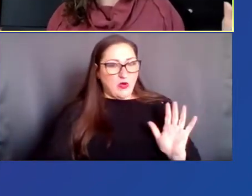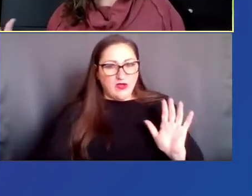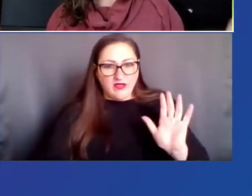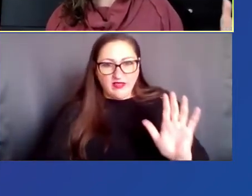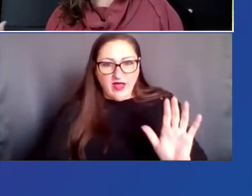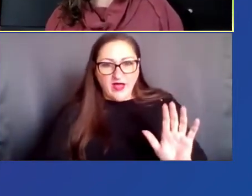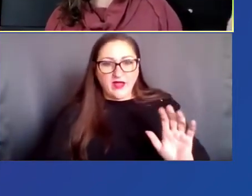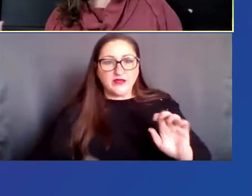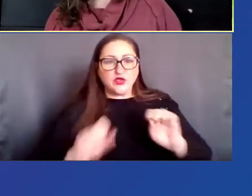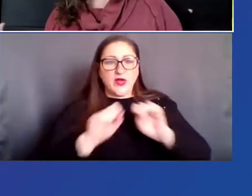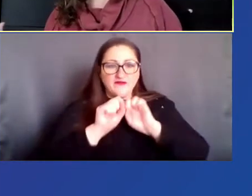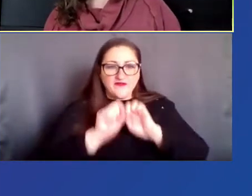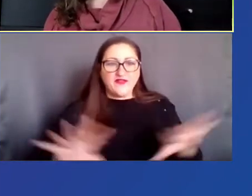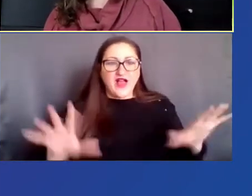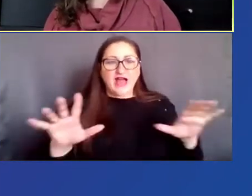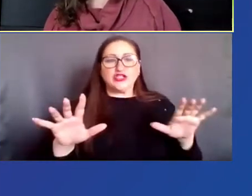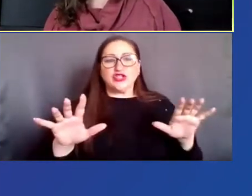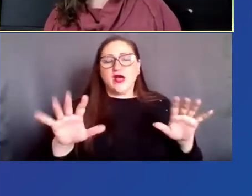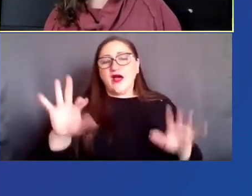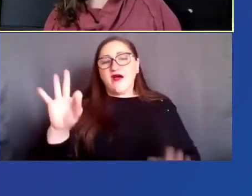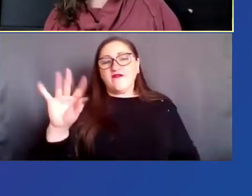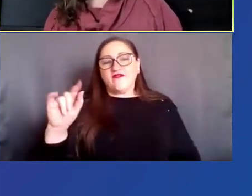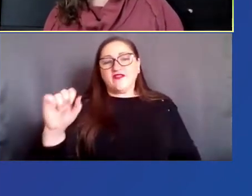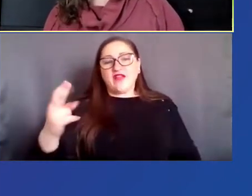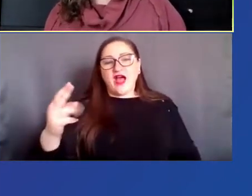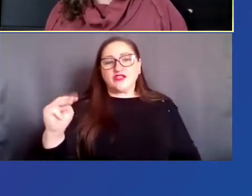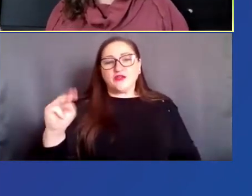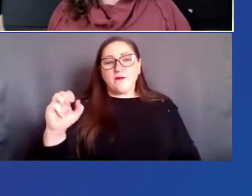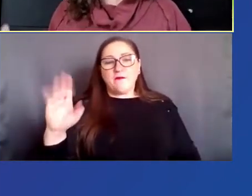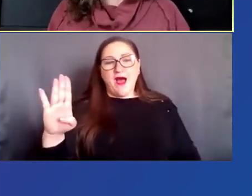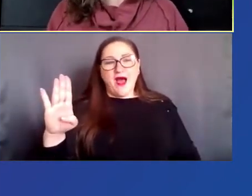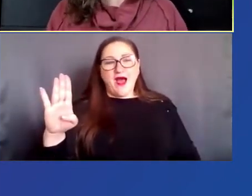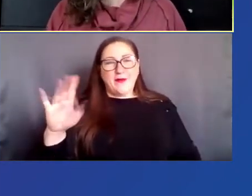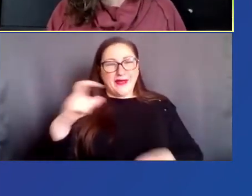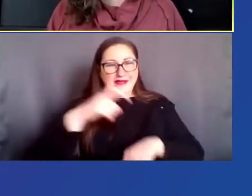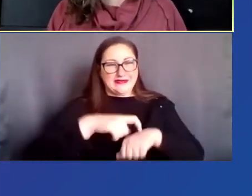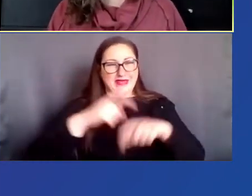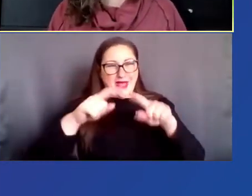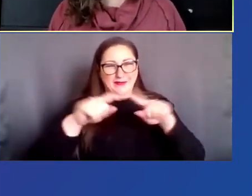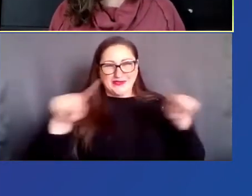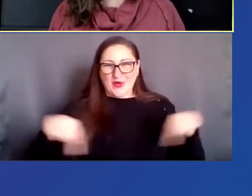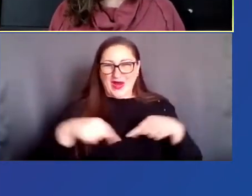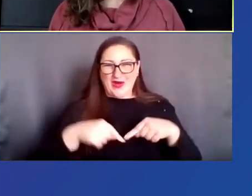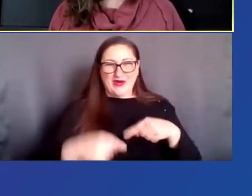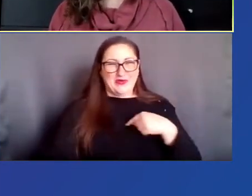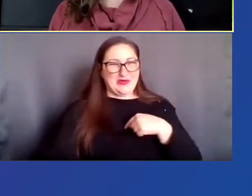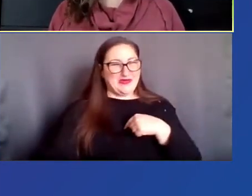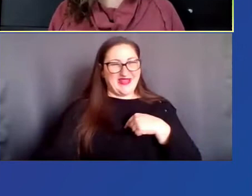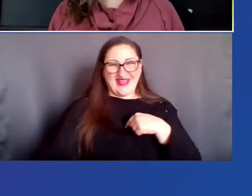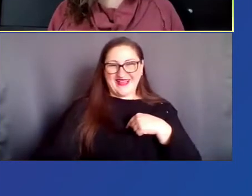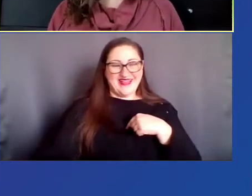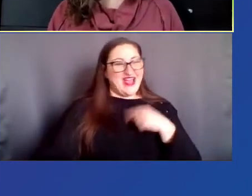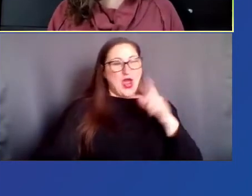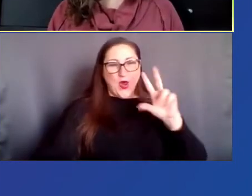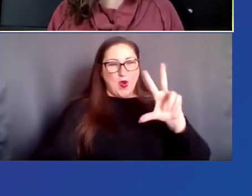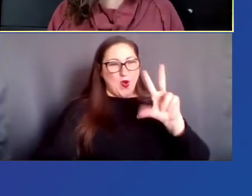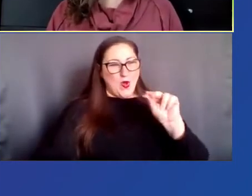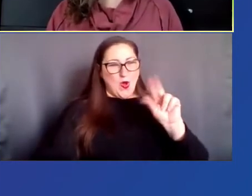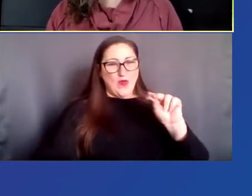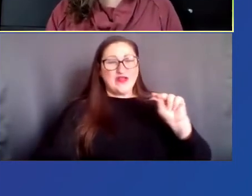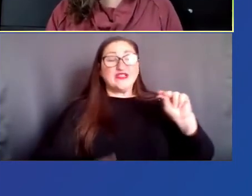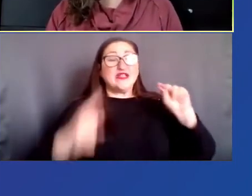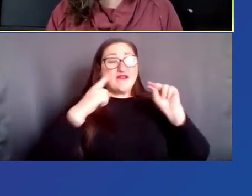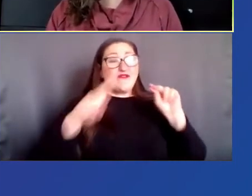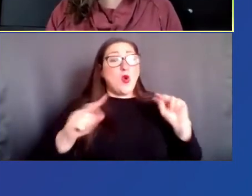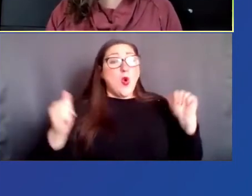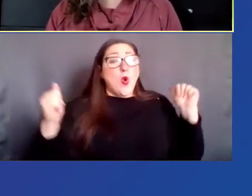flash mob sort of thing in Times Square. And we kept saying, no, this is for everyone. This is for everyone